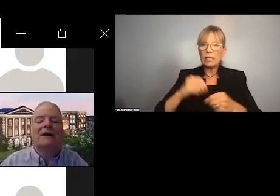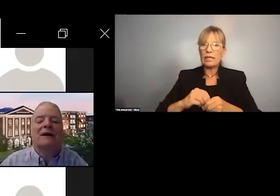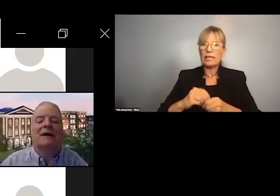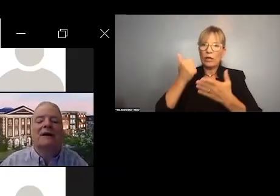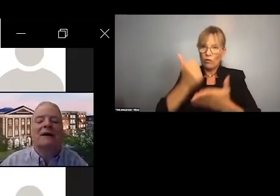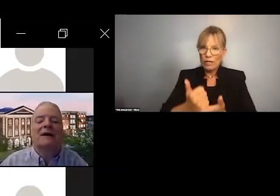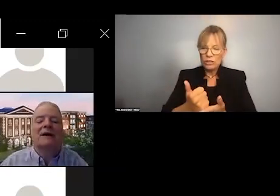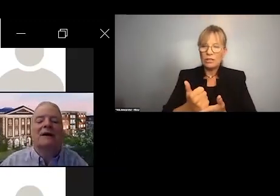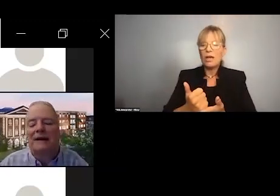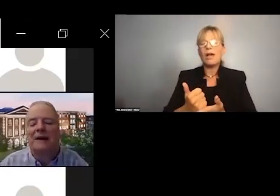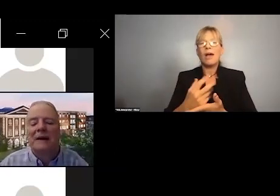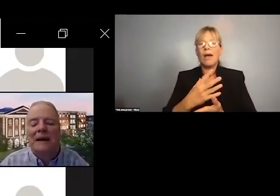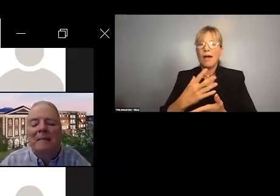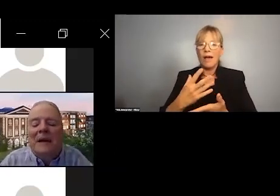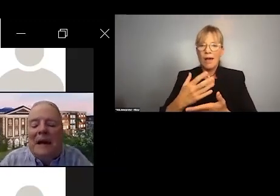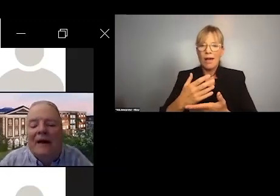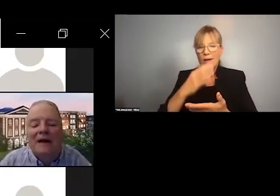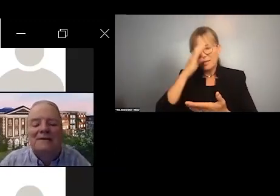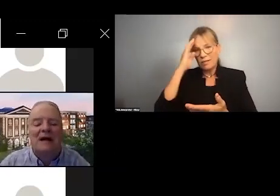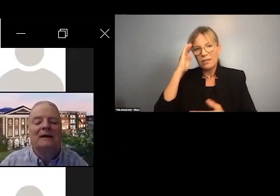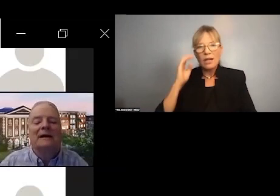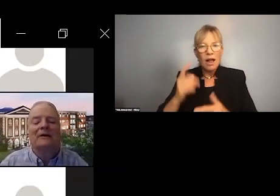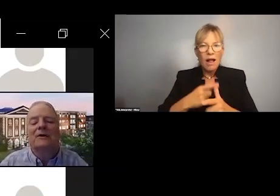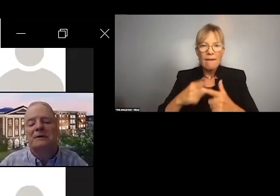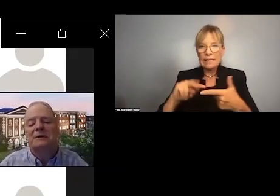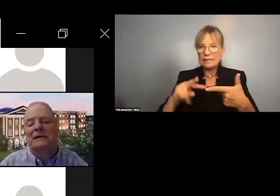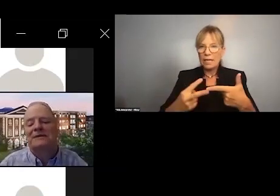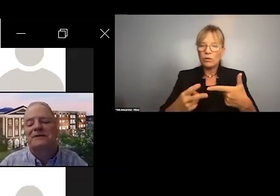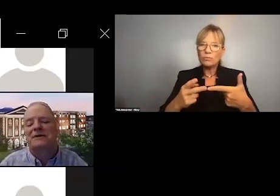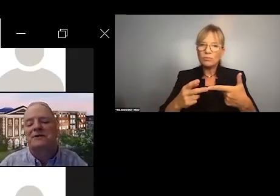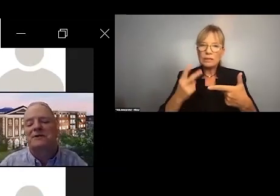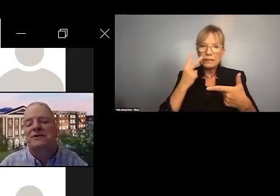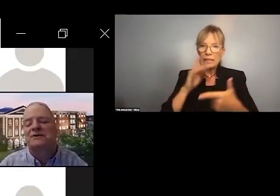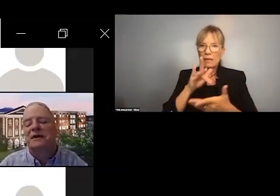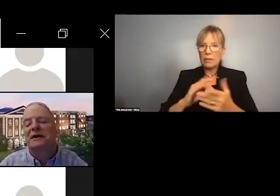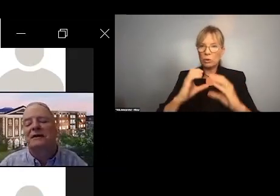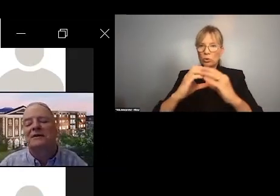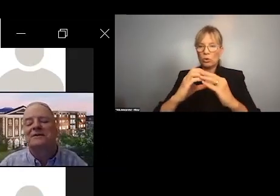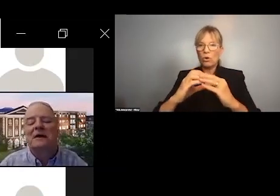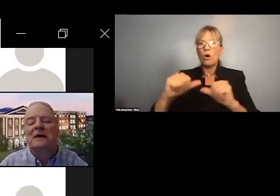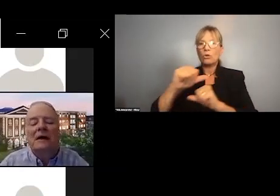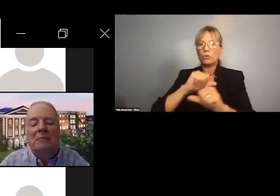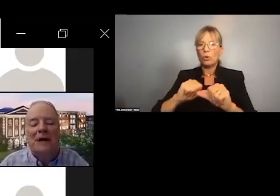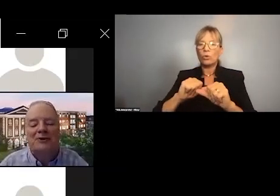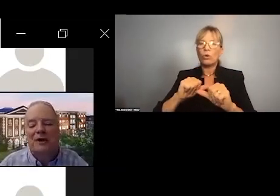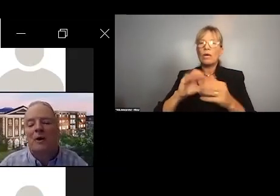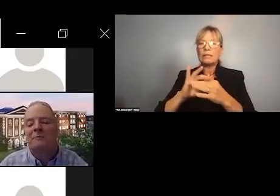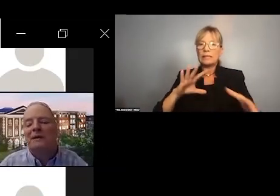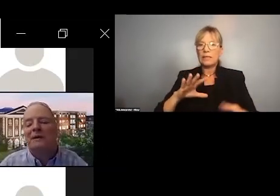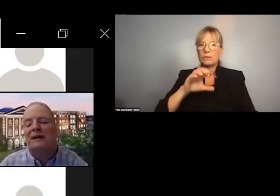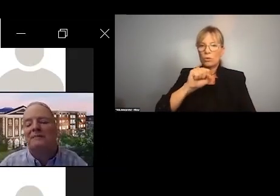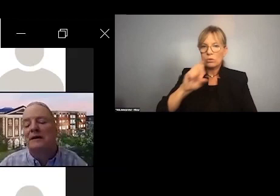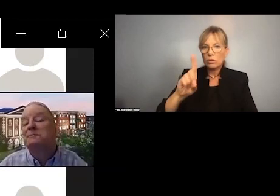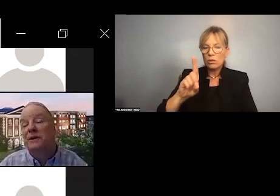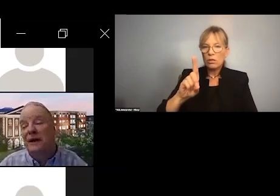intervention and that up. And then secondly, you'll notice the middle circle, social disconnectedness measured at one